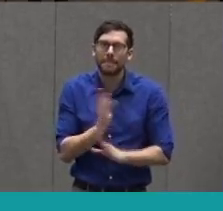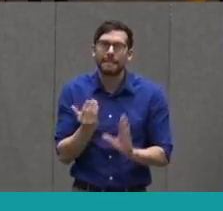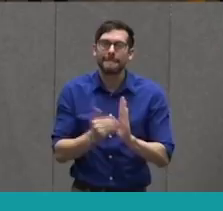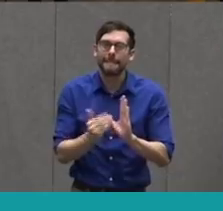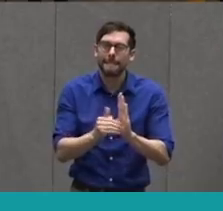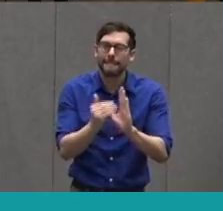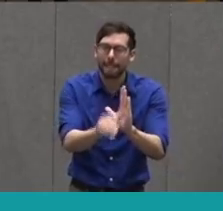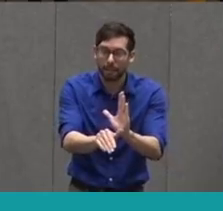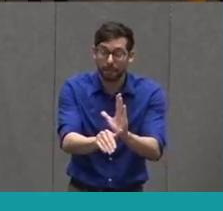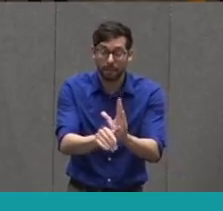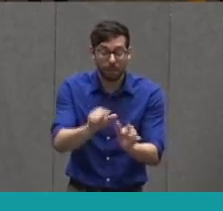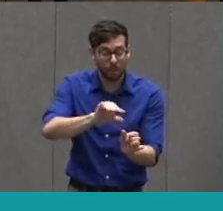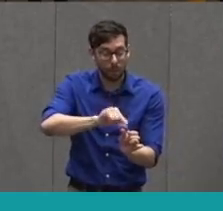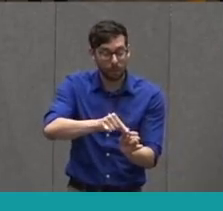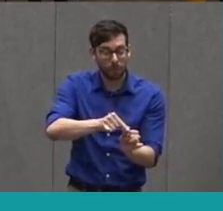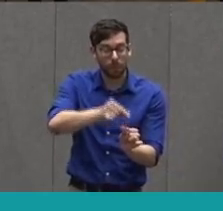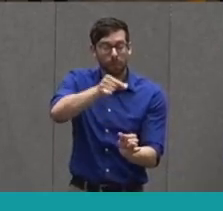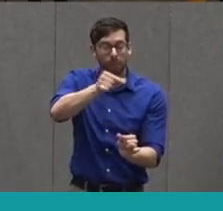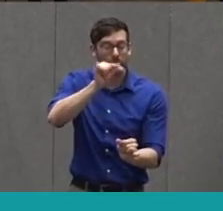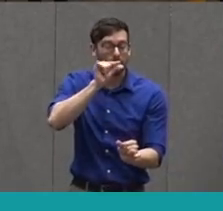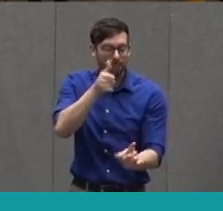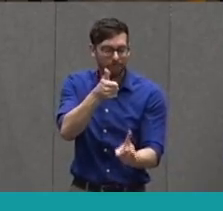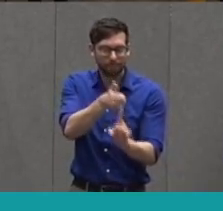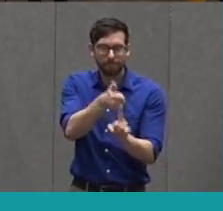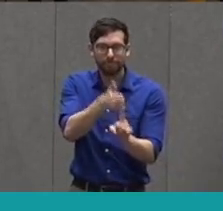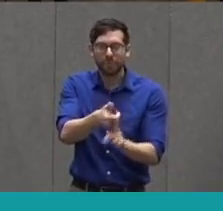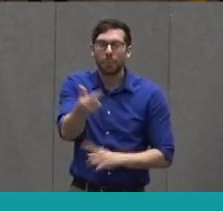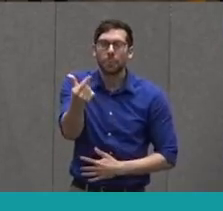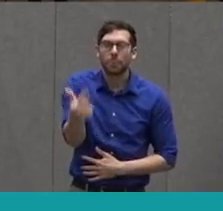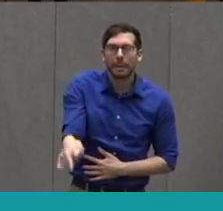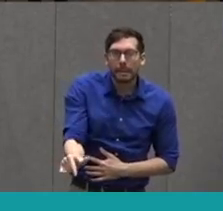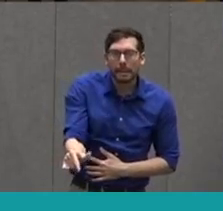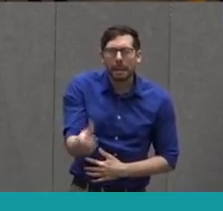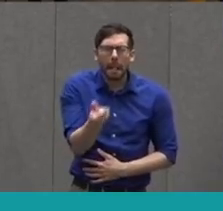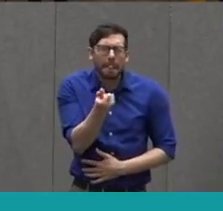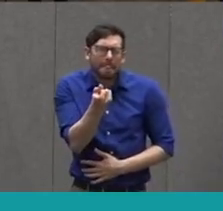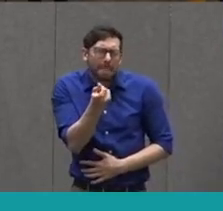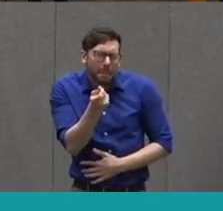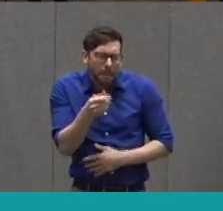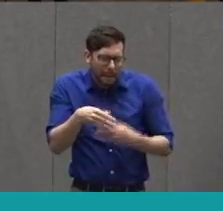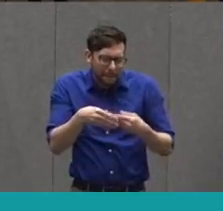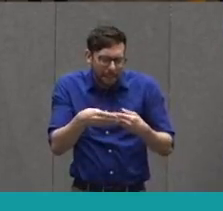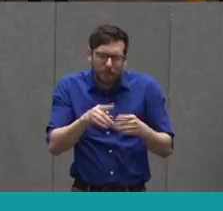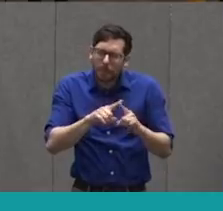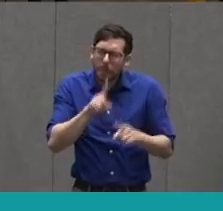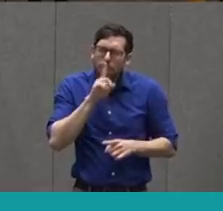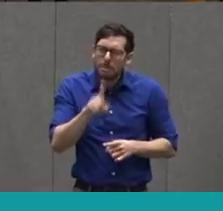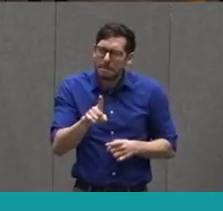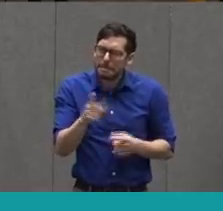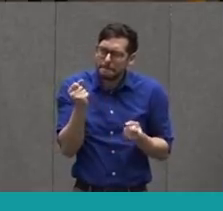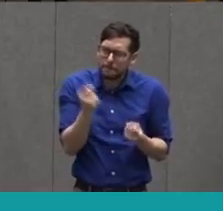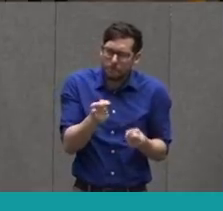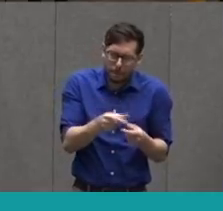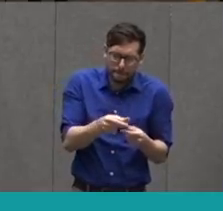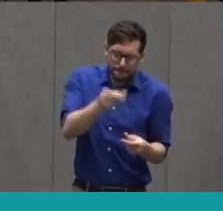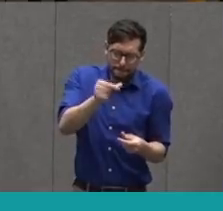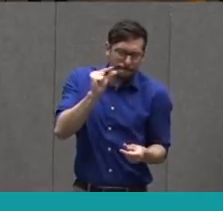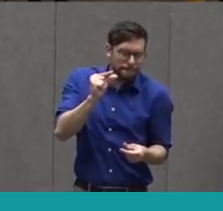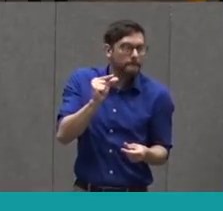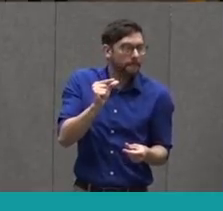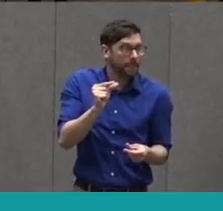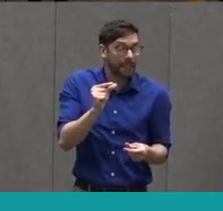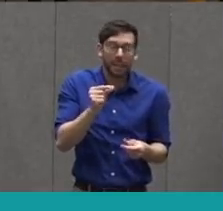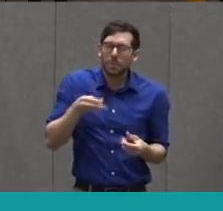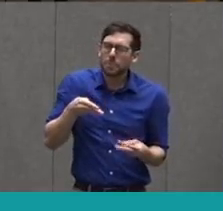It's somewhat flexible, but it's pretty firm. It's smooth. And then at the bottom here, or the top, it